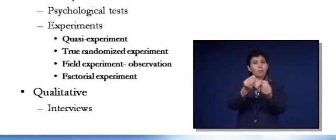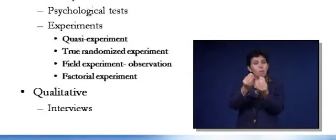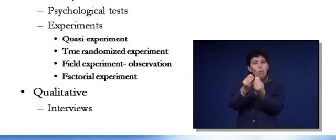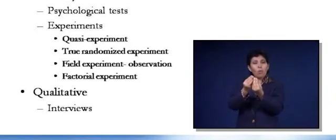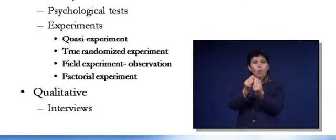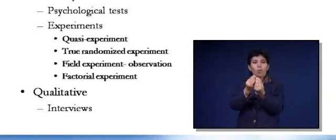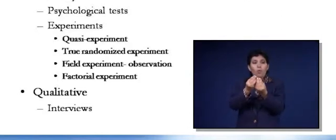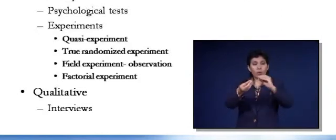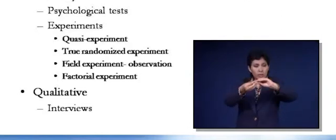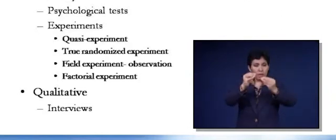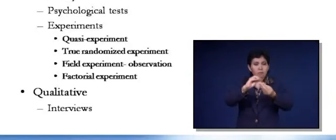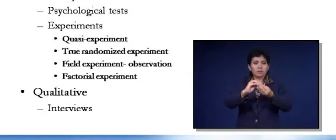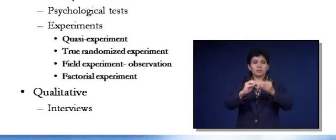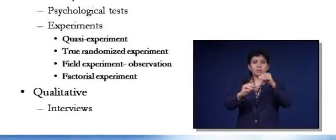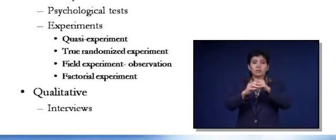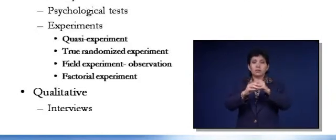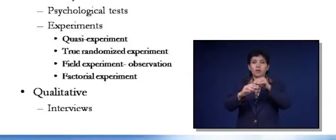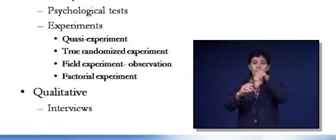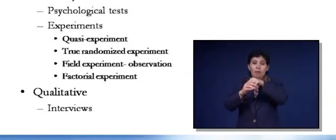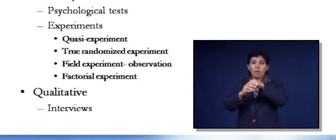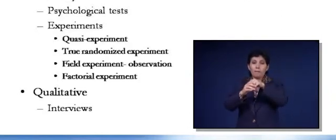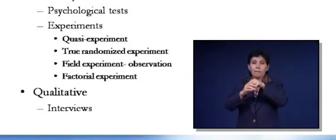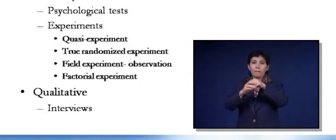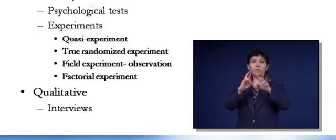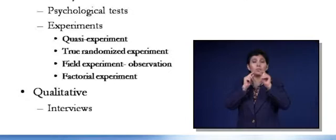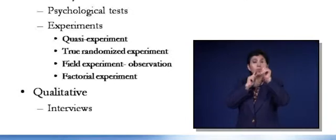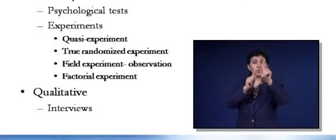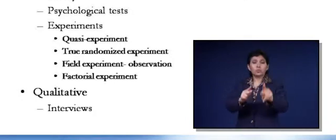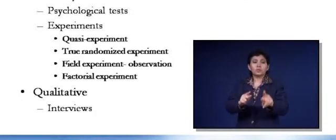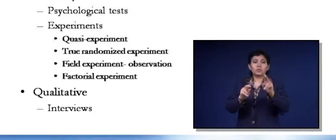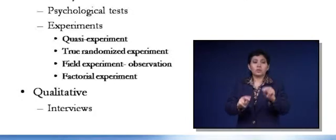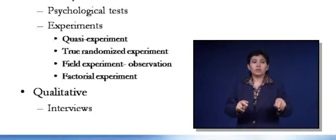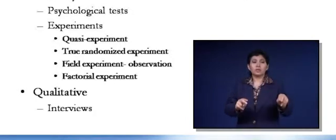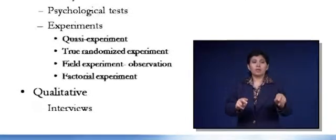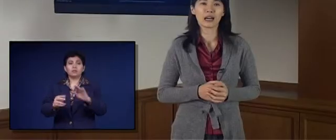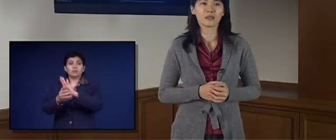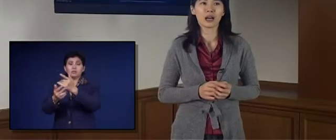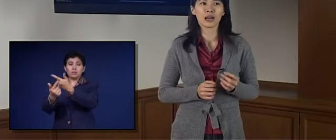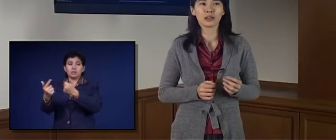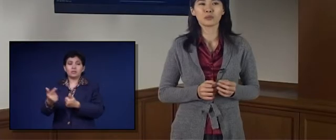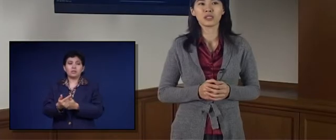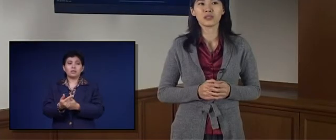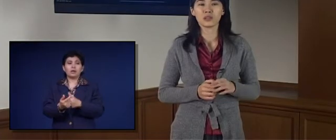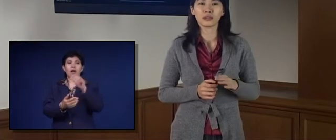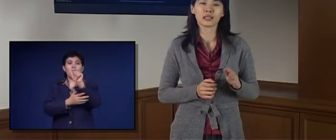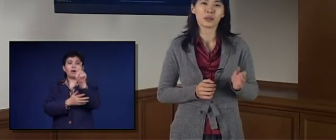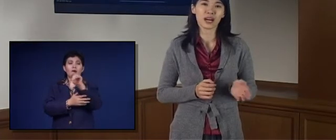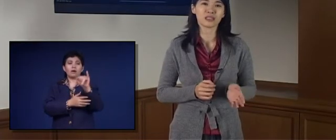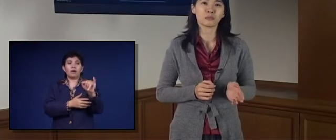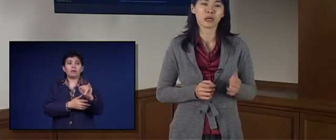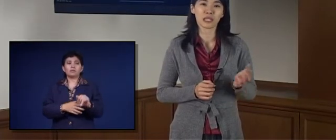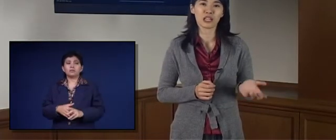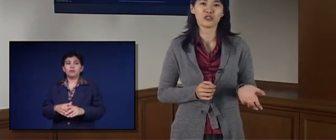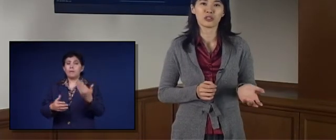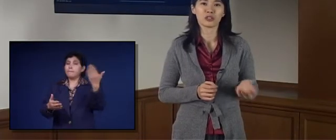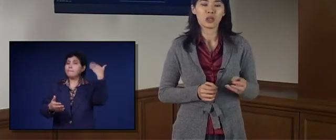then the result will be more reliable. Now, the first one you can get is from the archives. Archives means you look at the